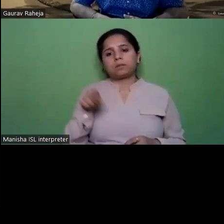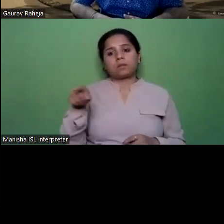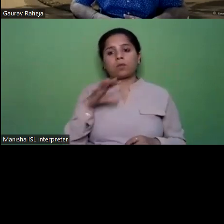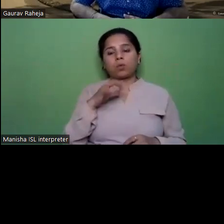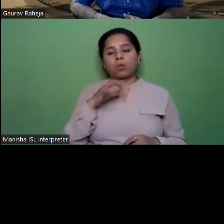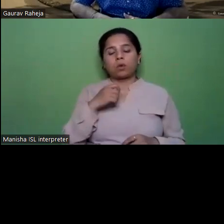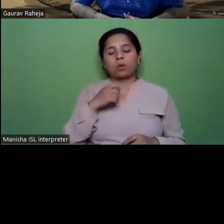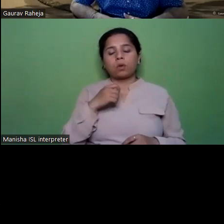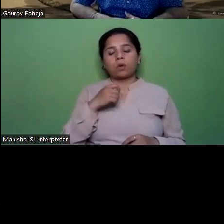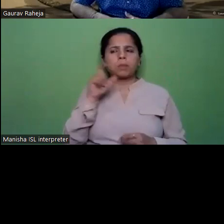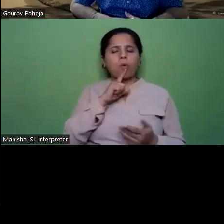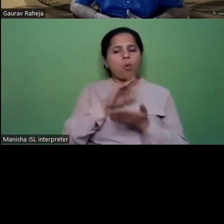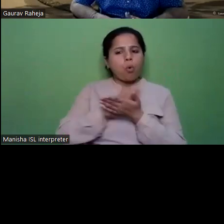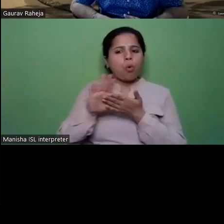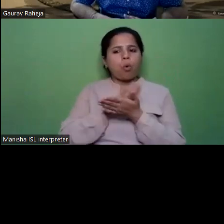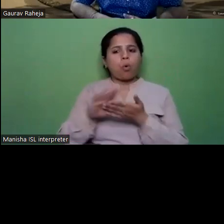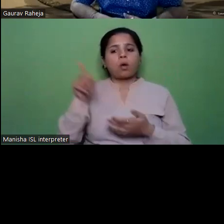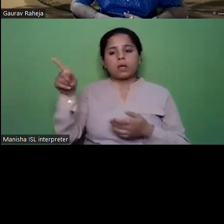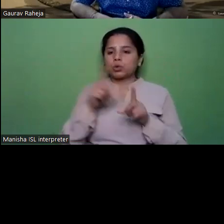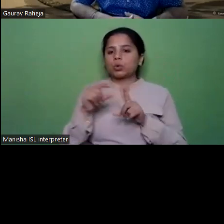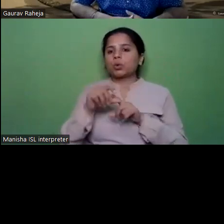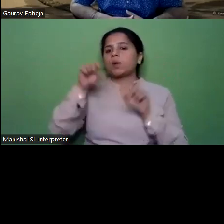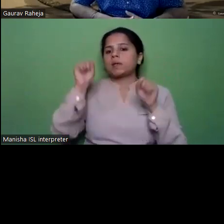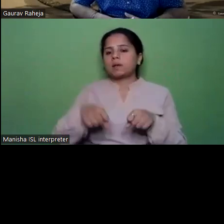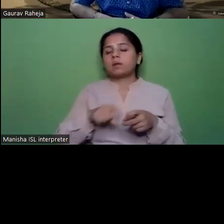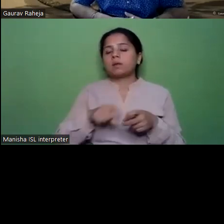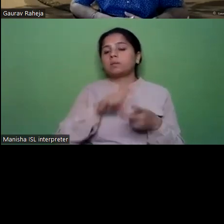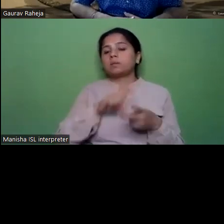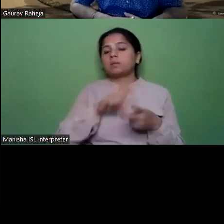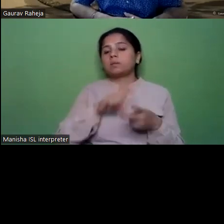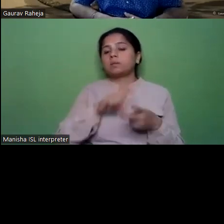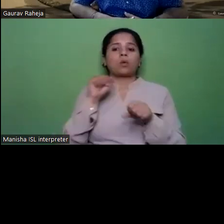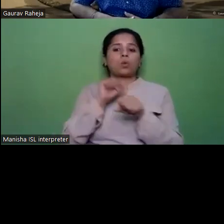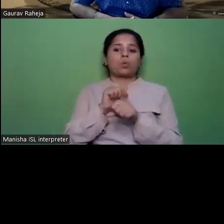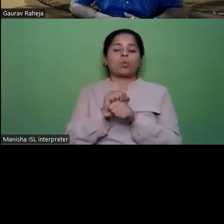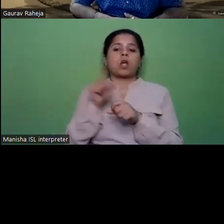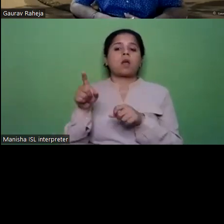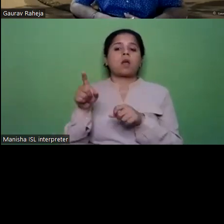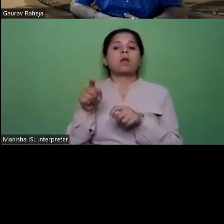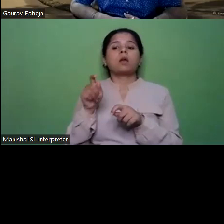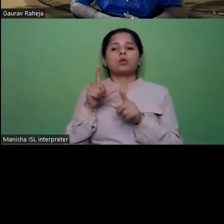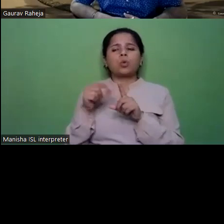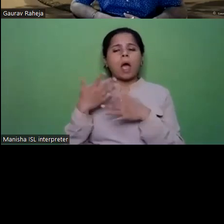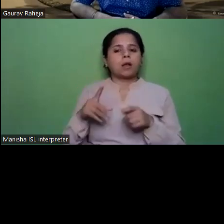high, because what they say, then they do. And the second is the workmanship and quality is also very. I'll come to